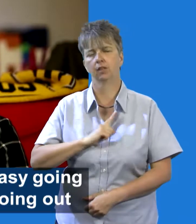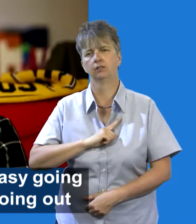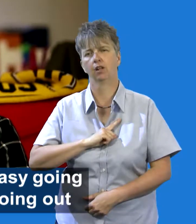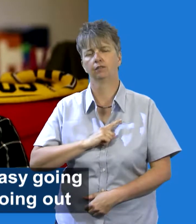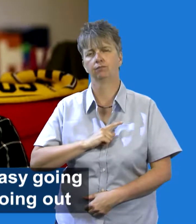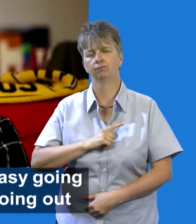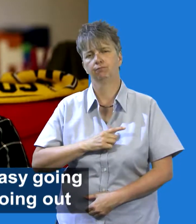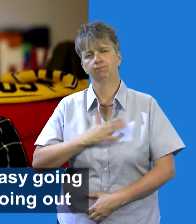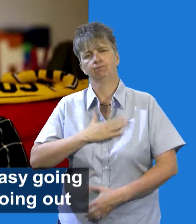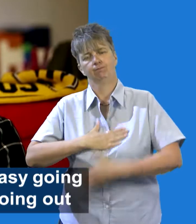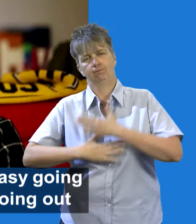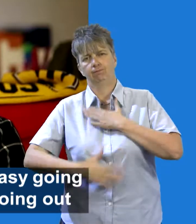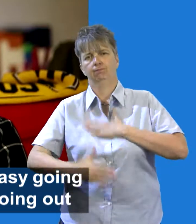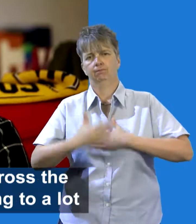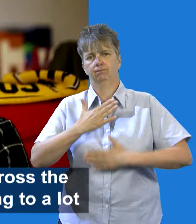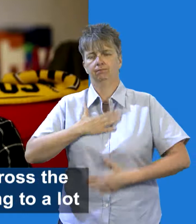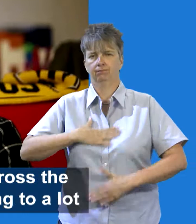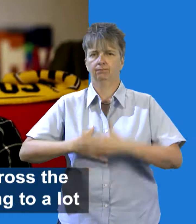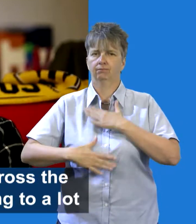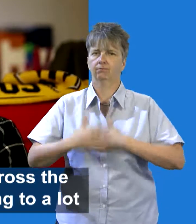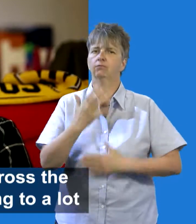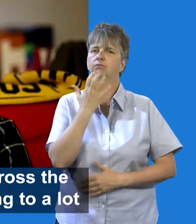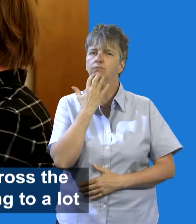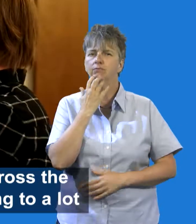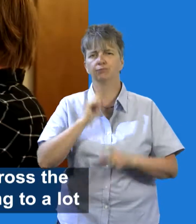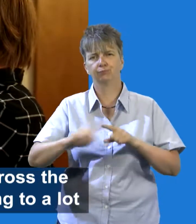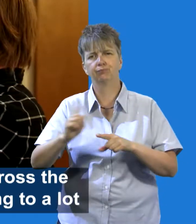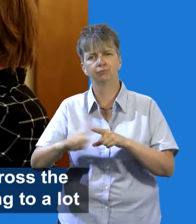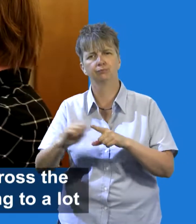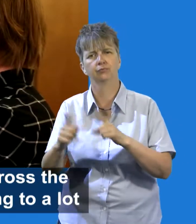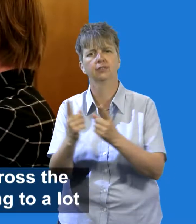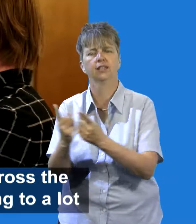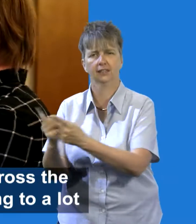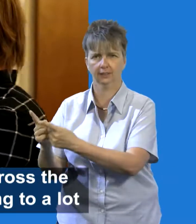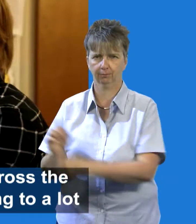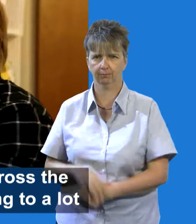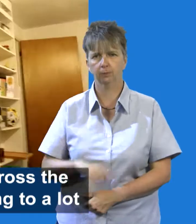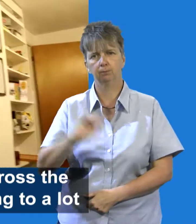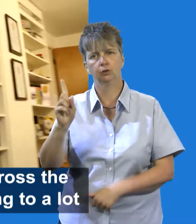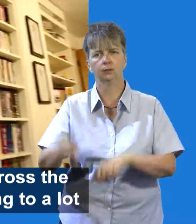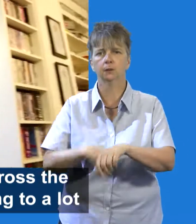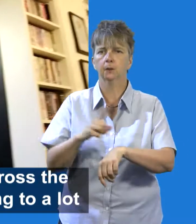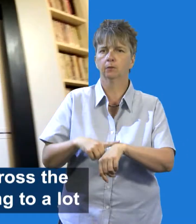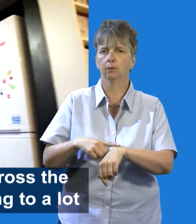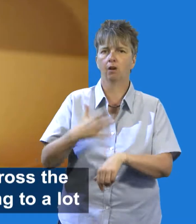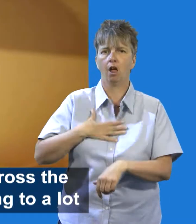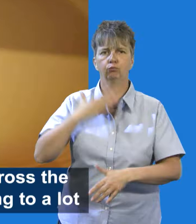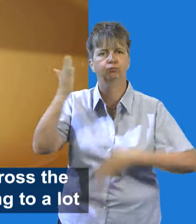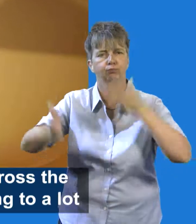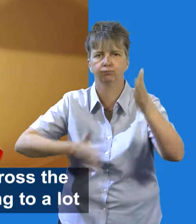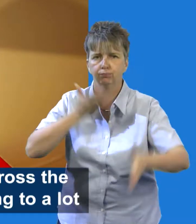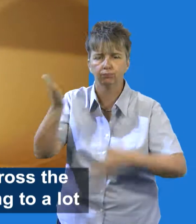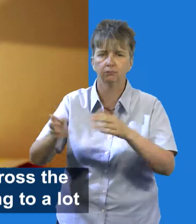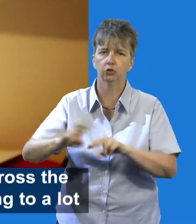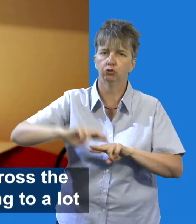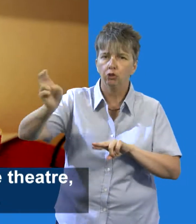things. I'm quite easygoing, but then at the same time I like going out and doing things. I like going across the country, travelling a lot, and I like